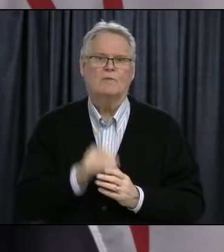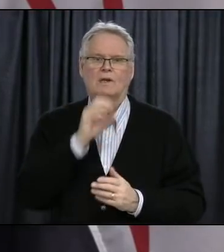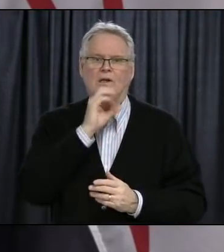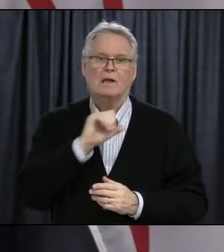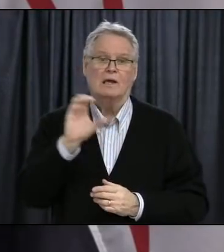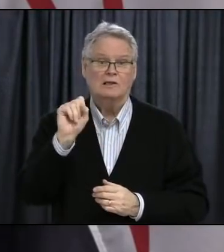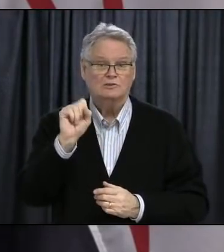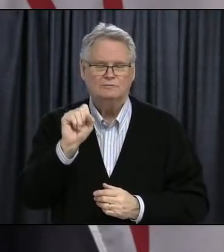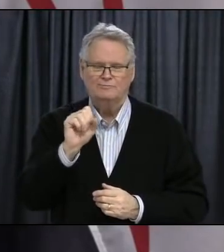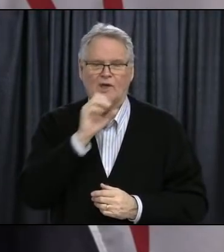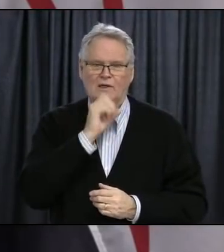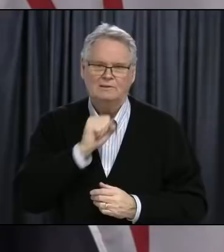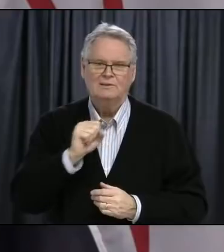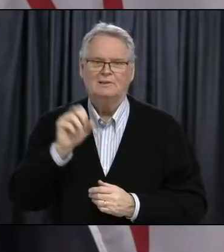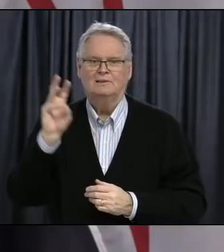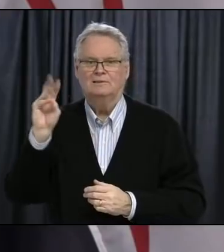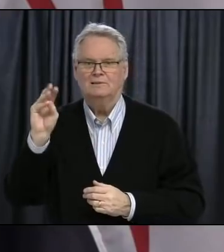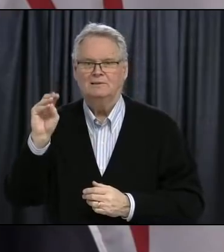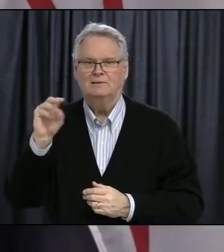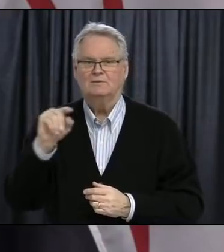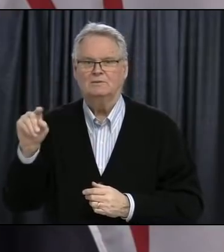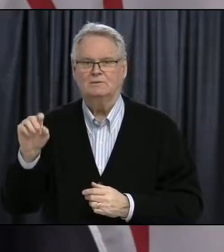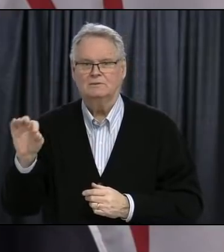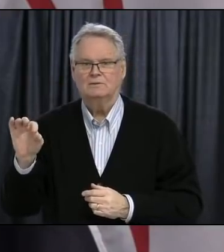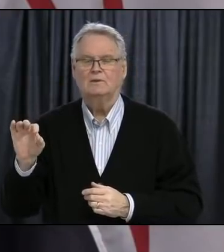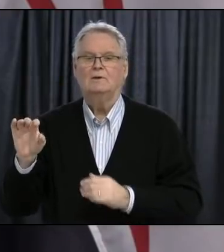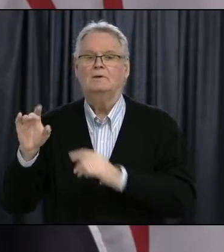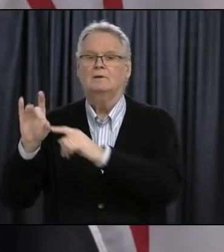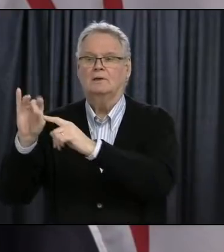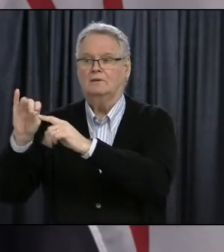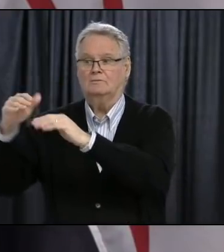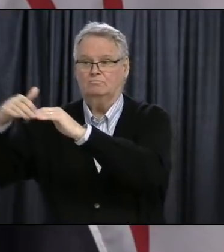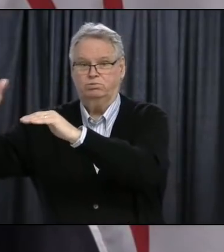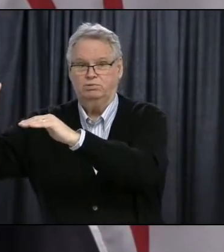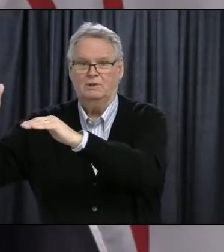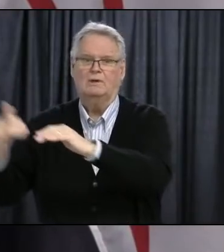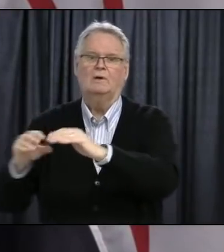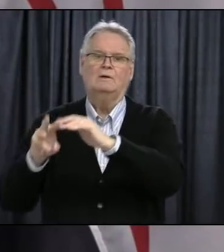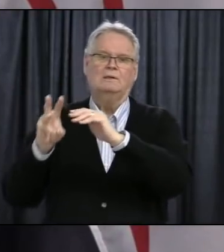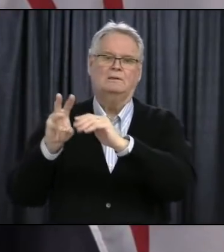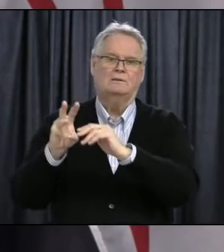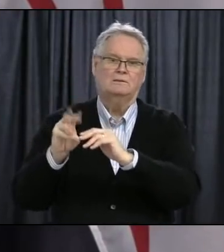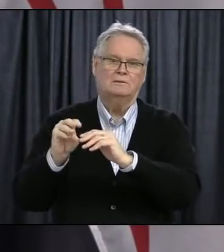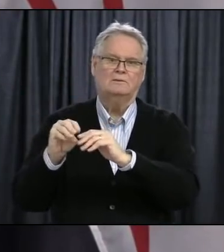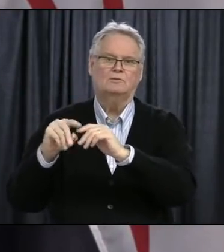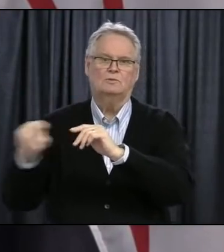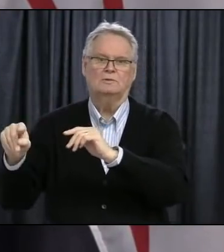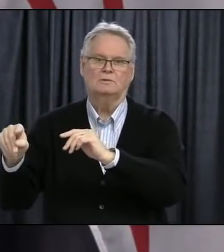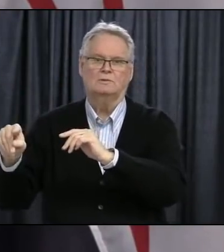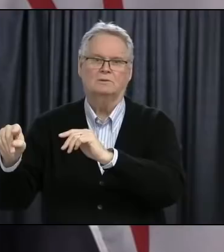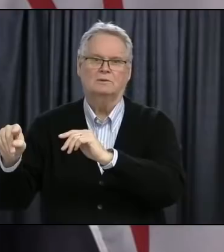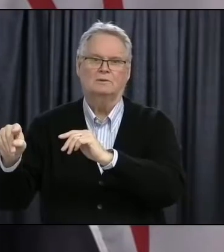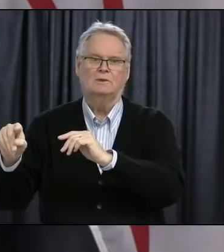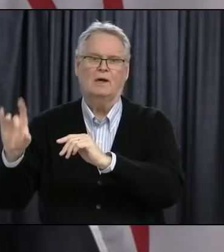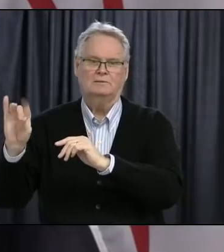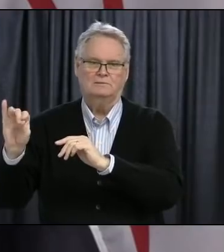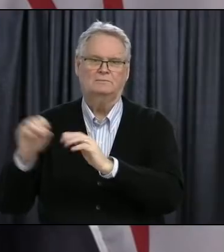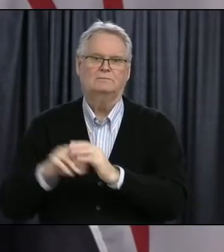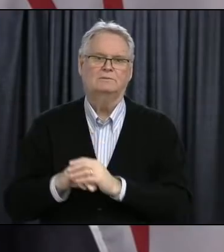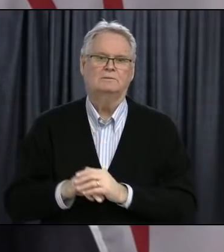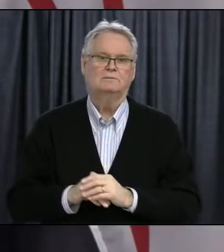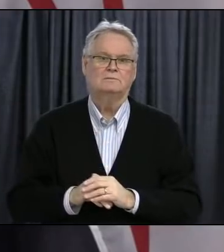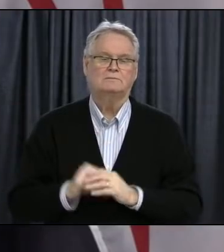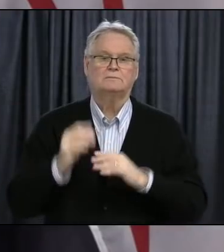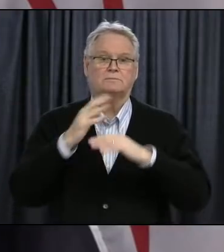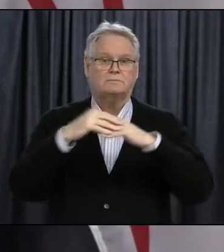of 80. Adults who identify as First Nations, Inuit, or Métis. Staff, residents,